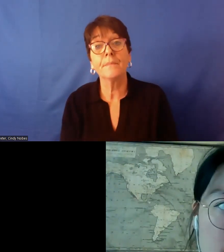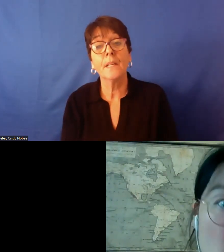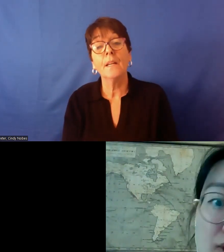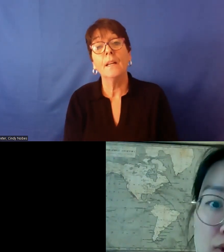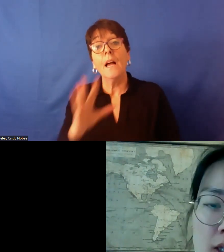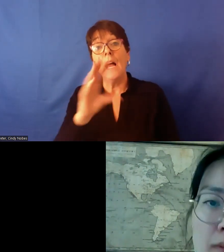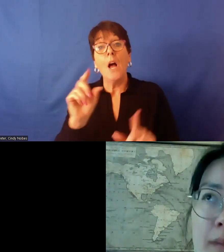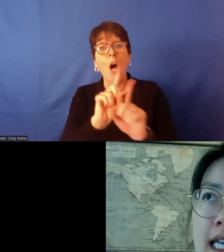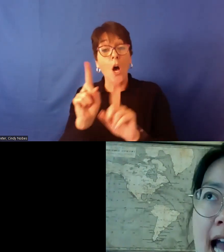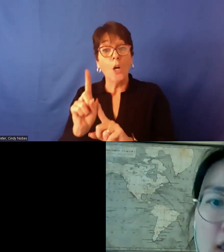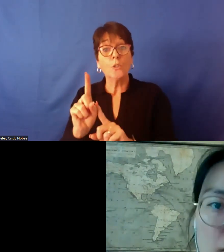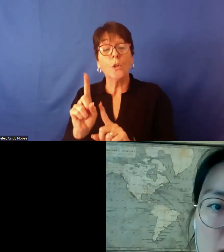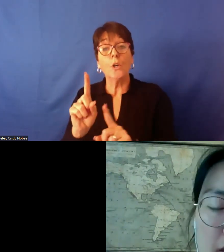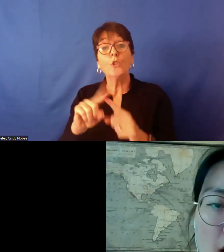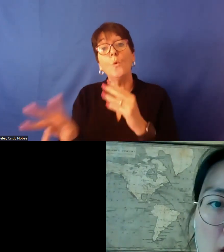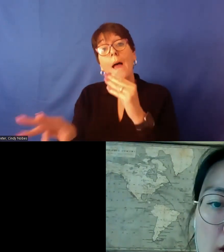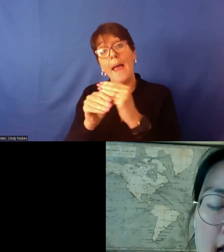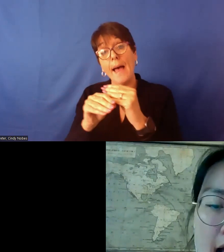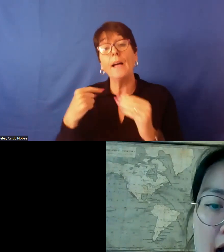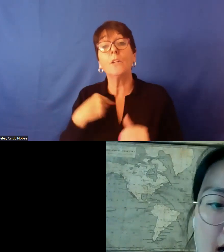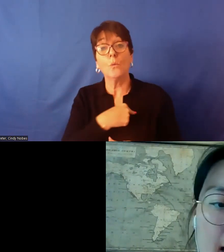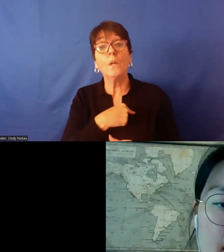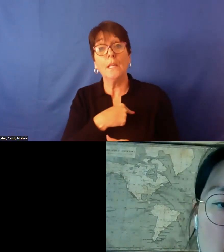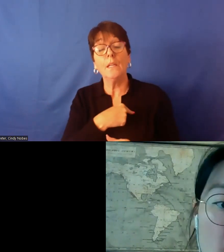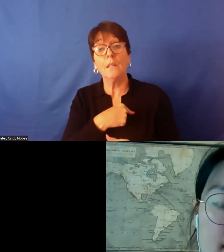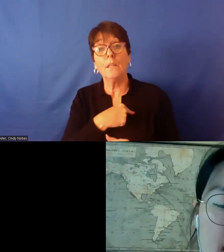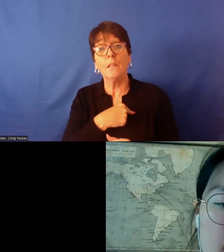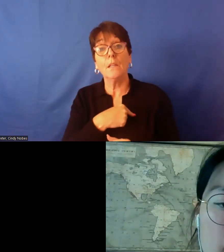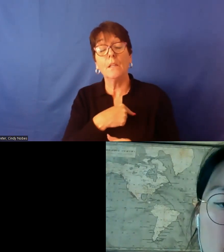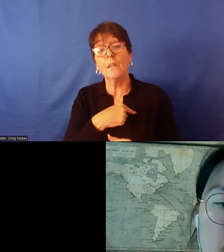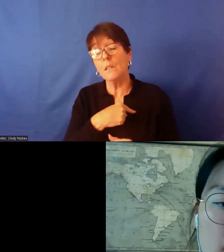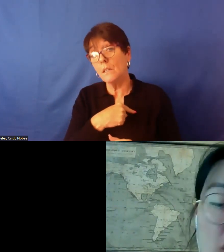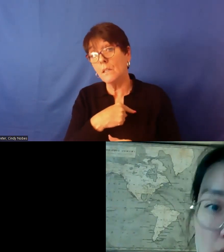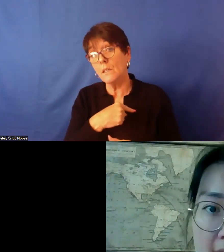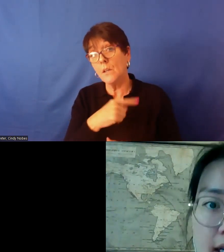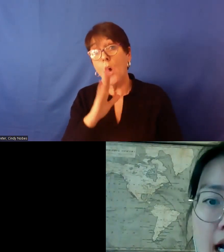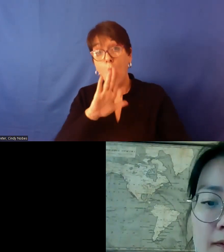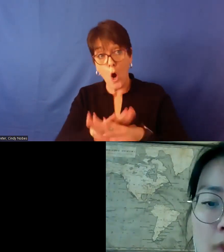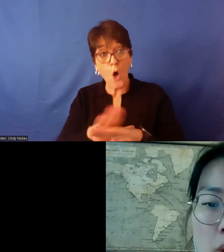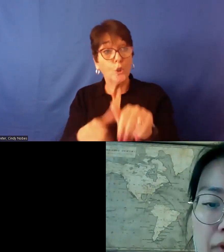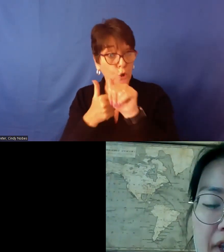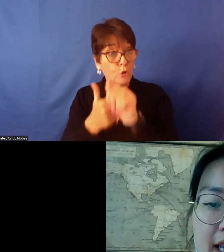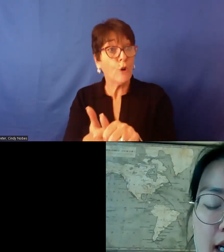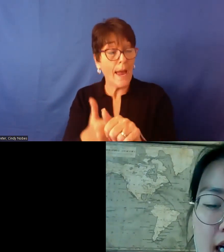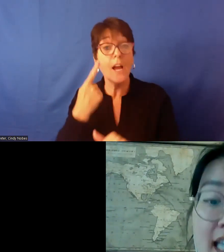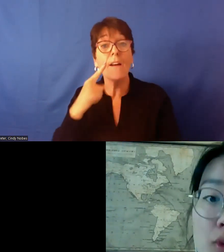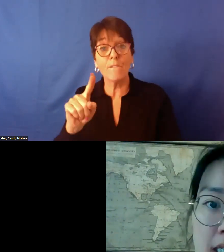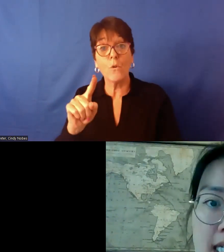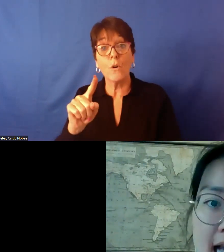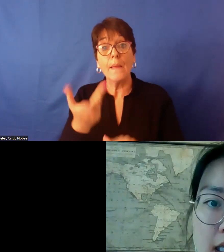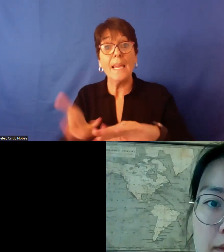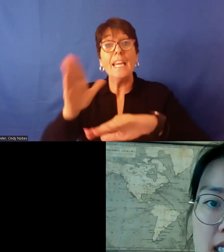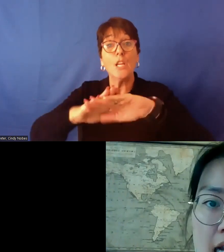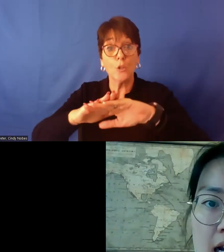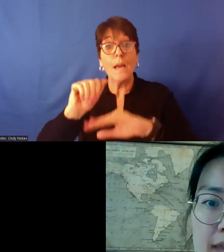And also, just to maybe add a little bit, we are on track for the increase